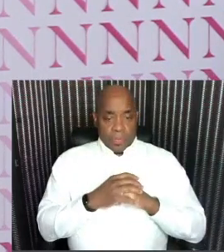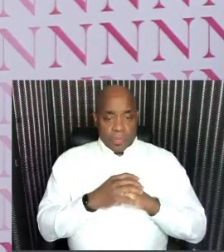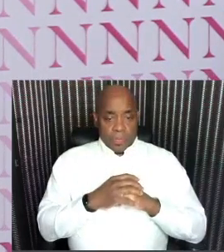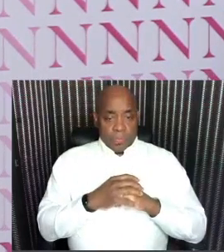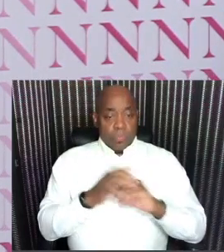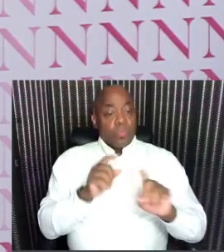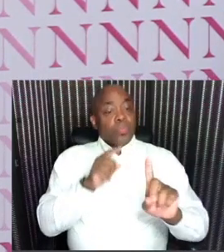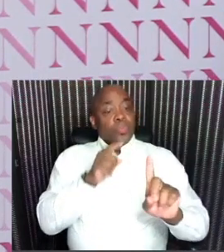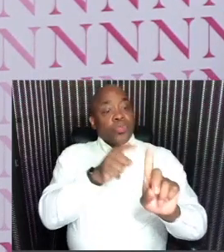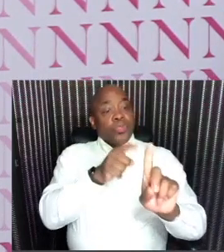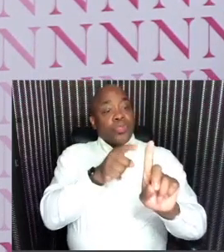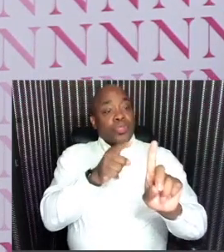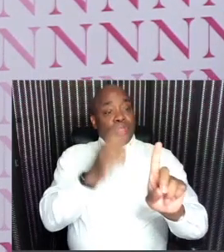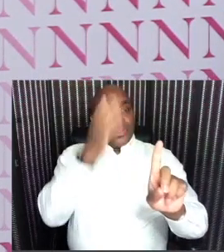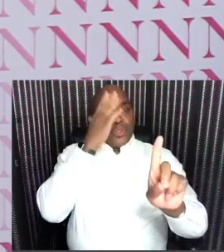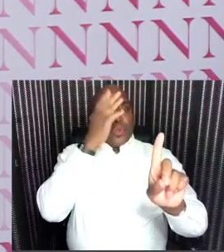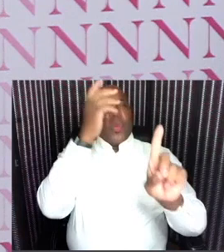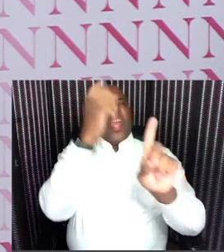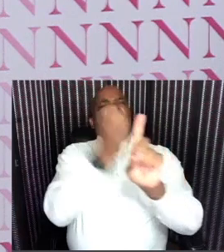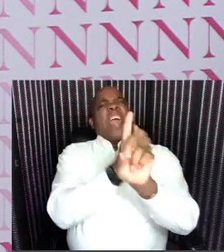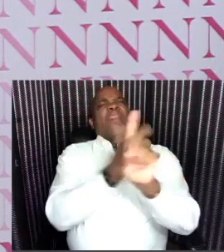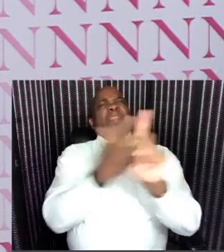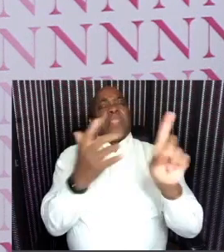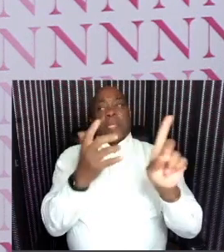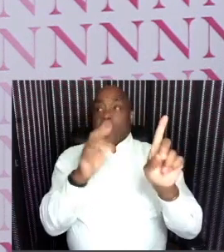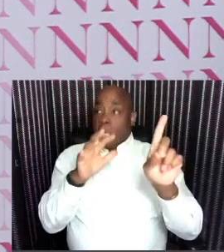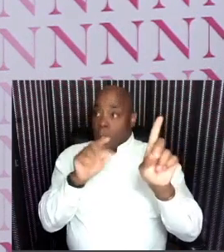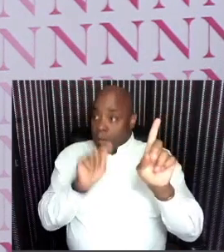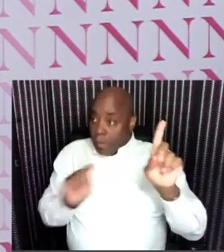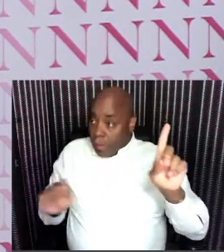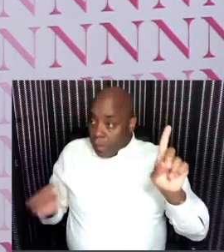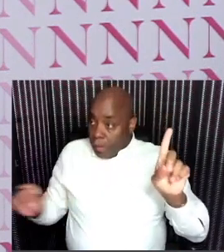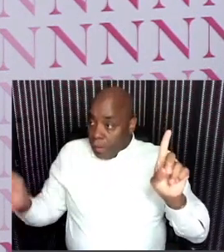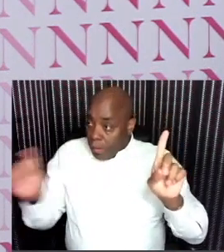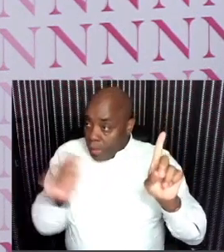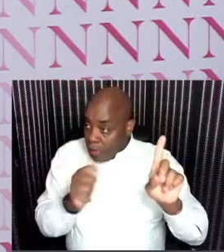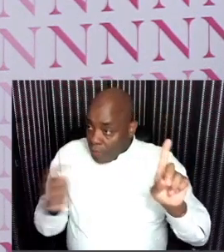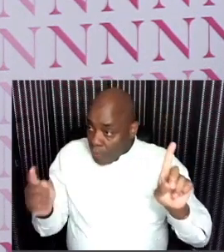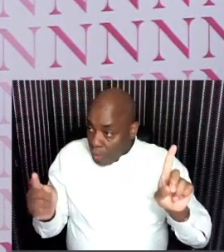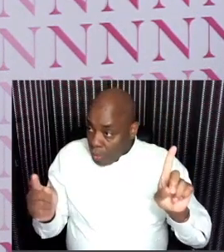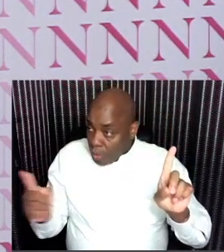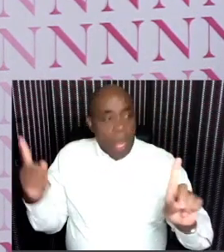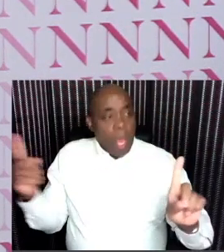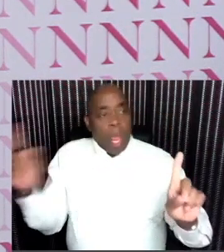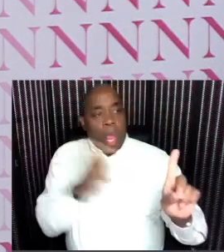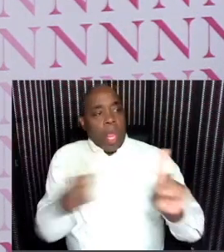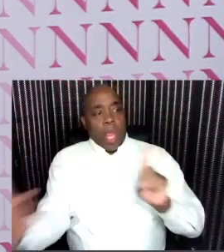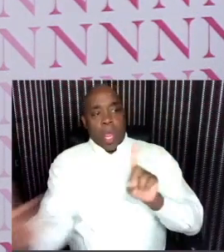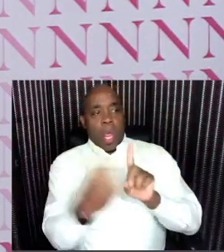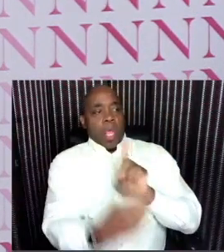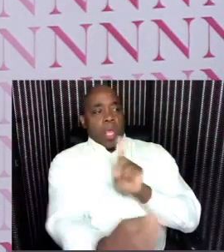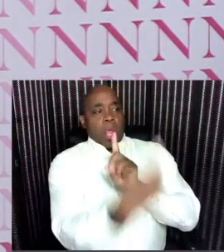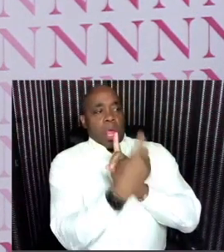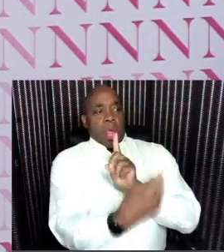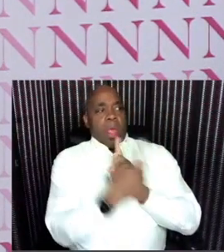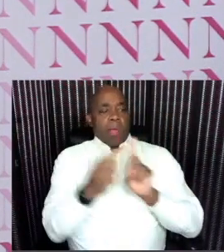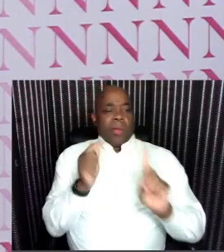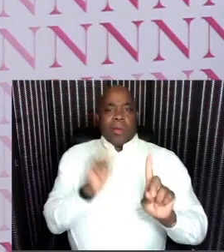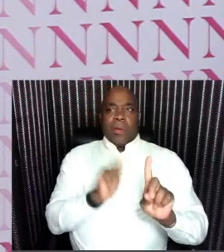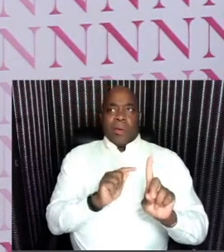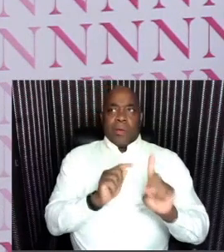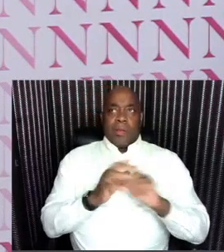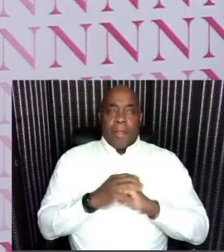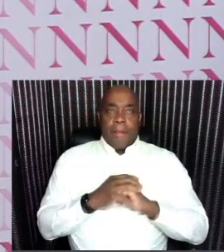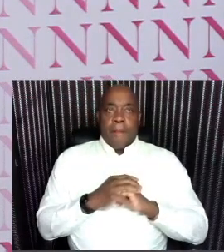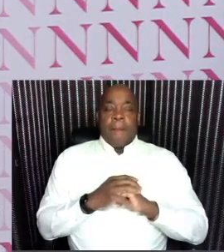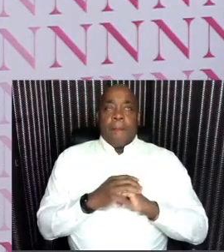is. Everybody else asks her where it is. And it's impossible at some level